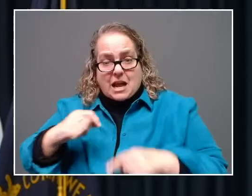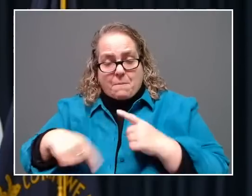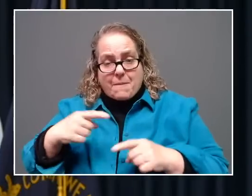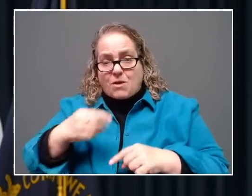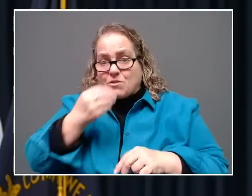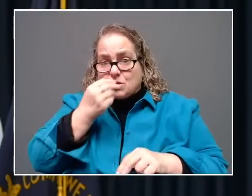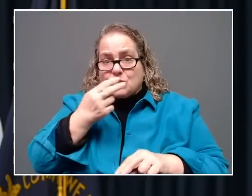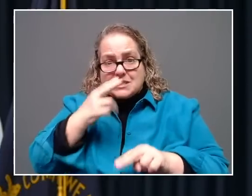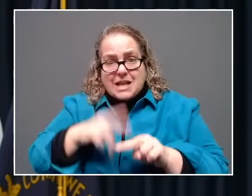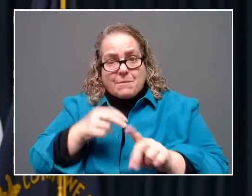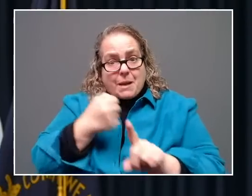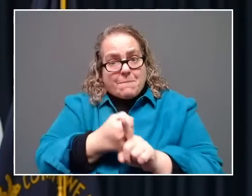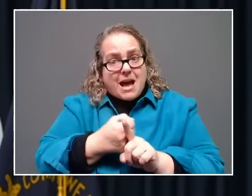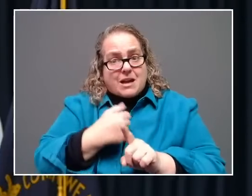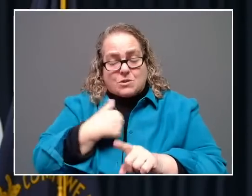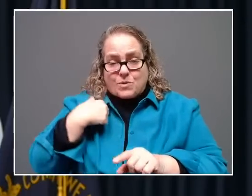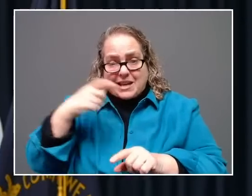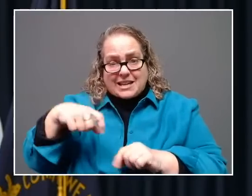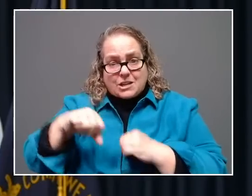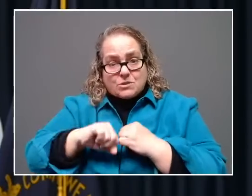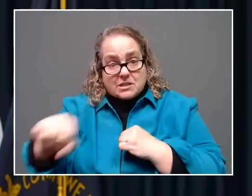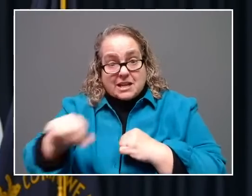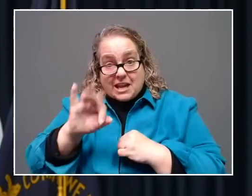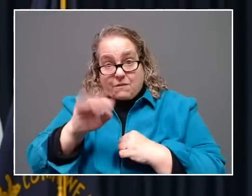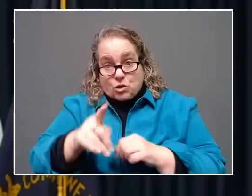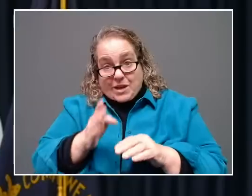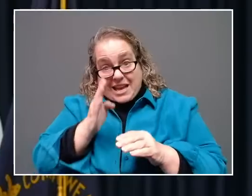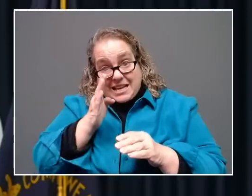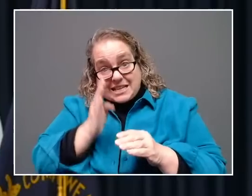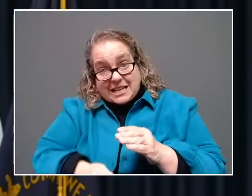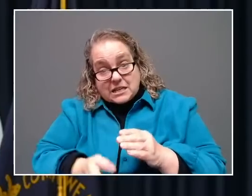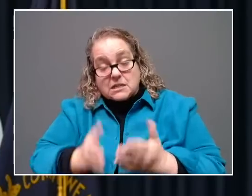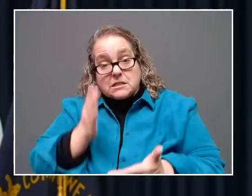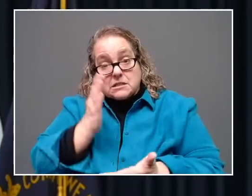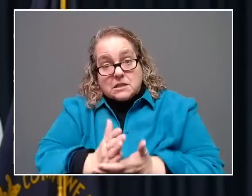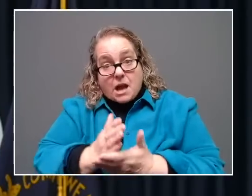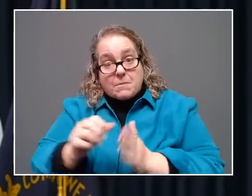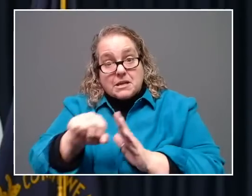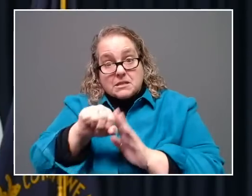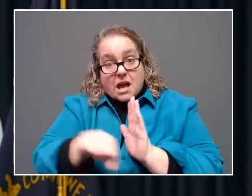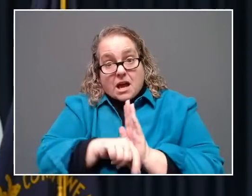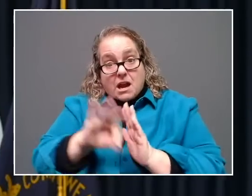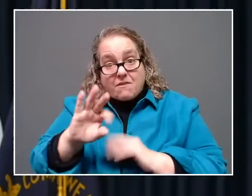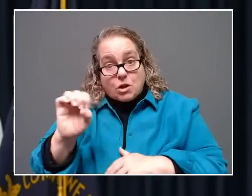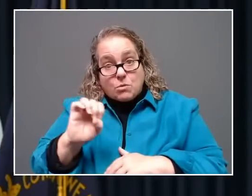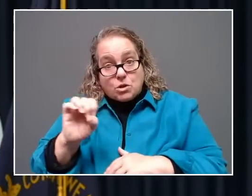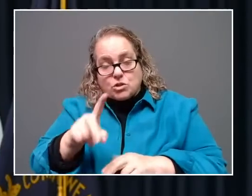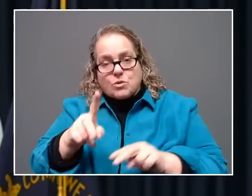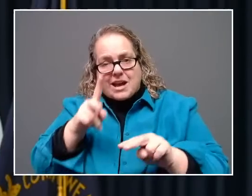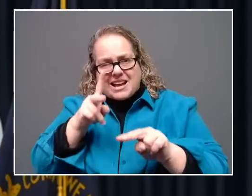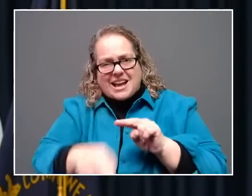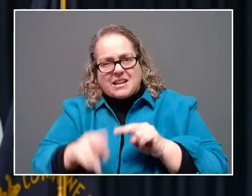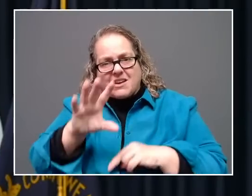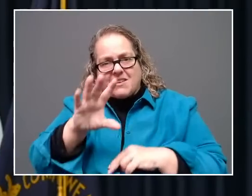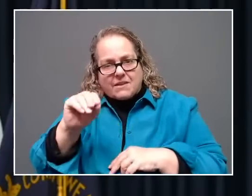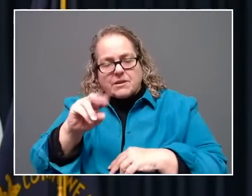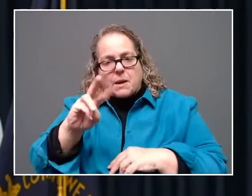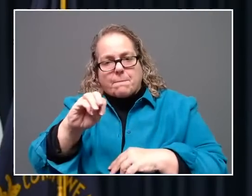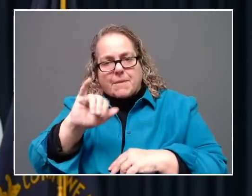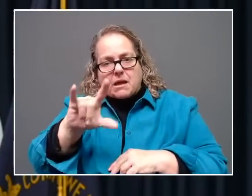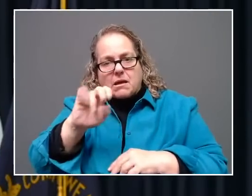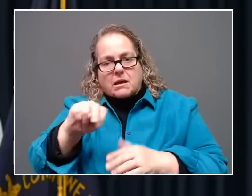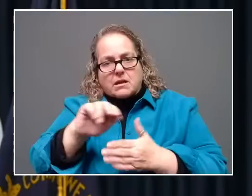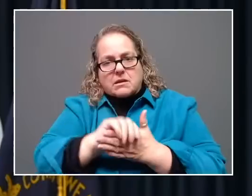impact. Ending this state of emergency, cutting $50 million worth of food to our